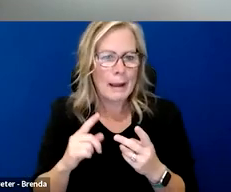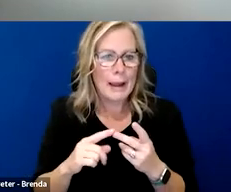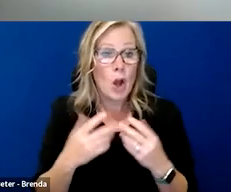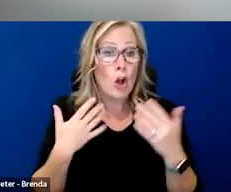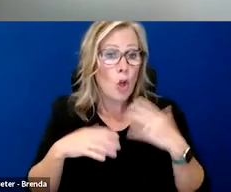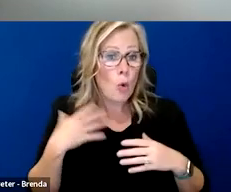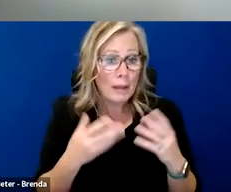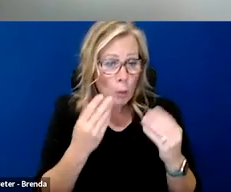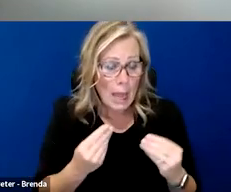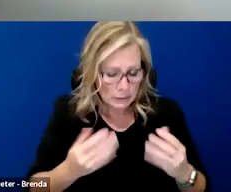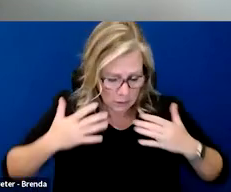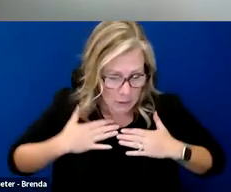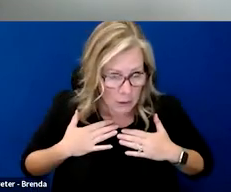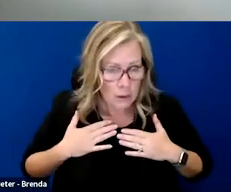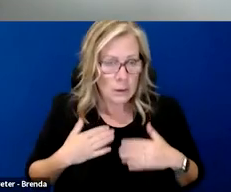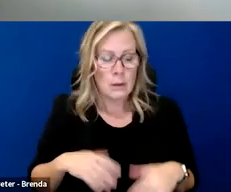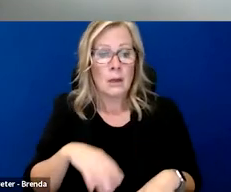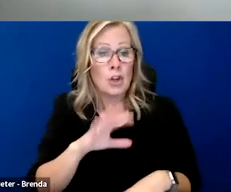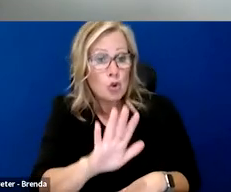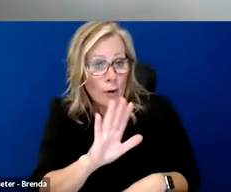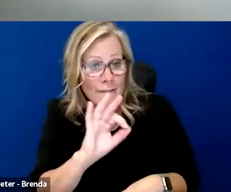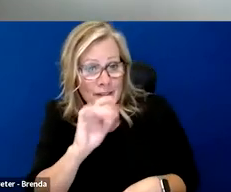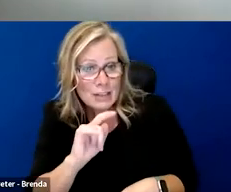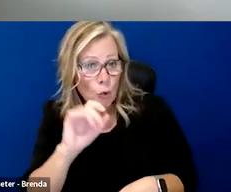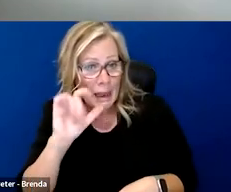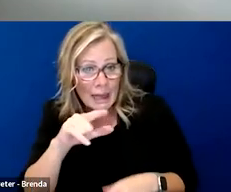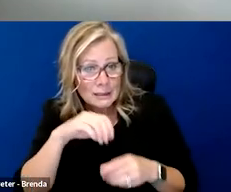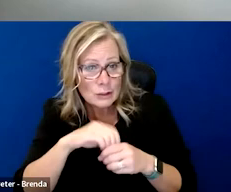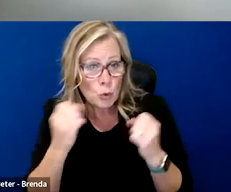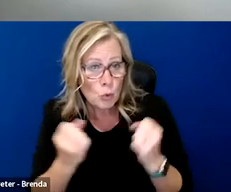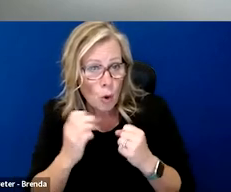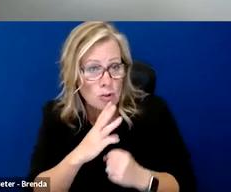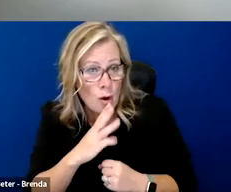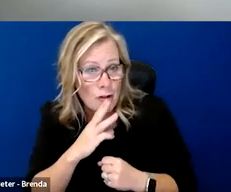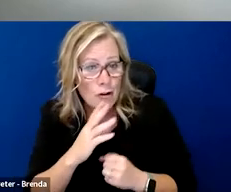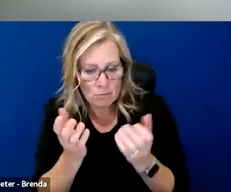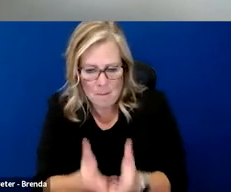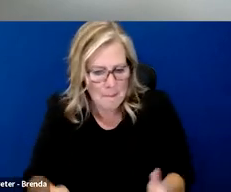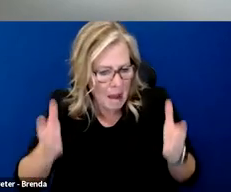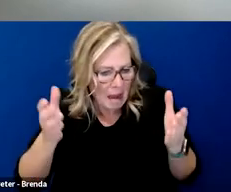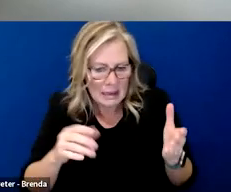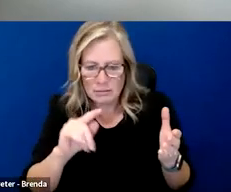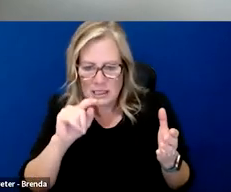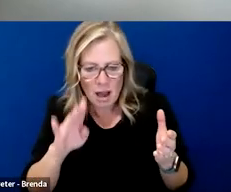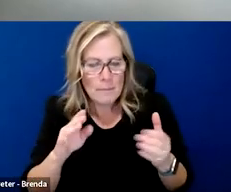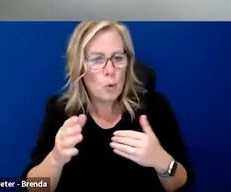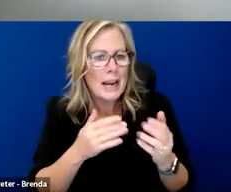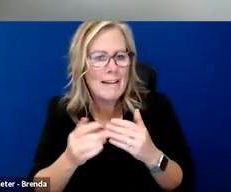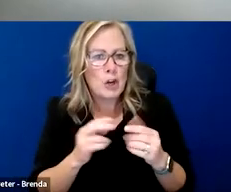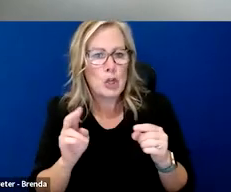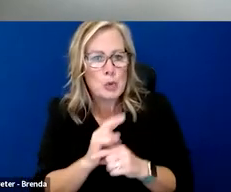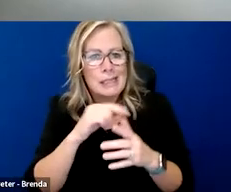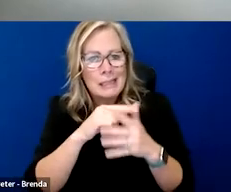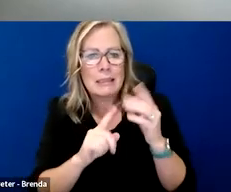feet, ankles, or even all of our legs into cold water using a large bowl, bucket, or tub. These, again, these are many